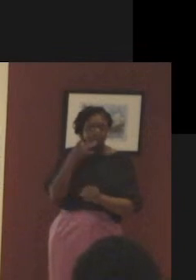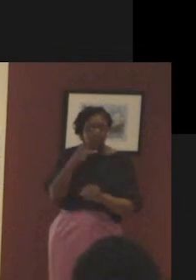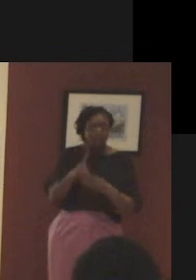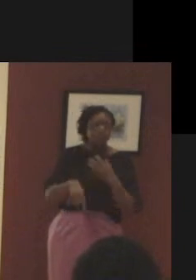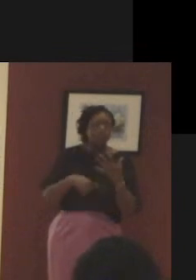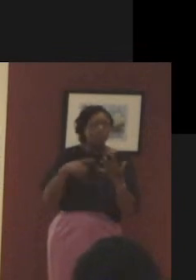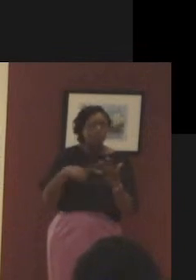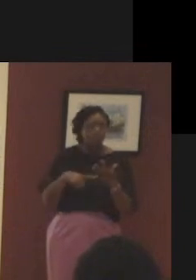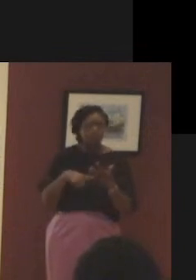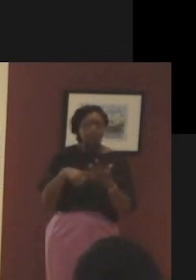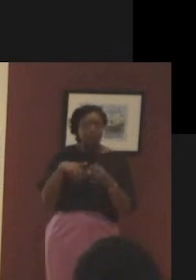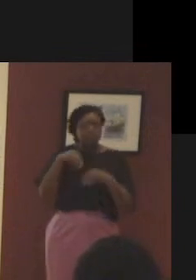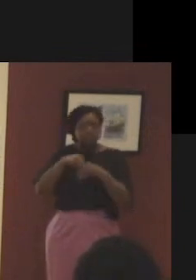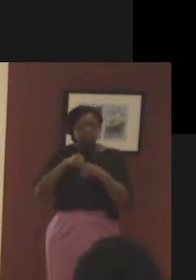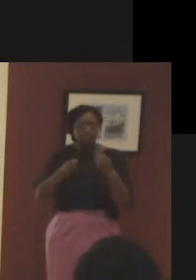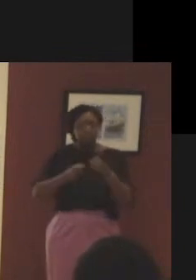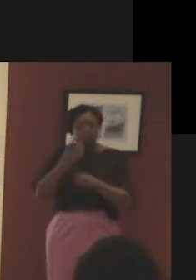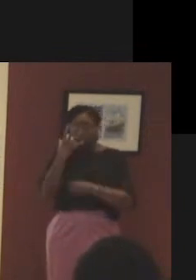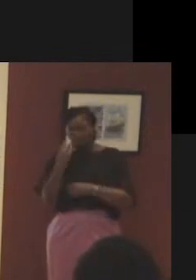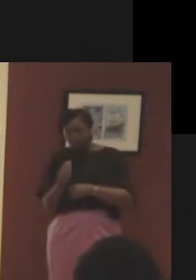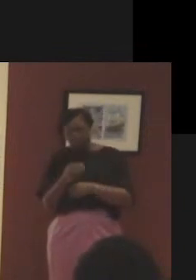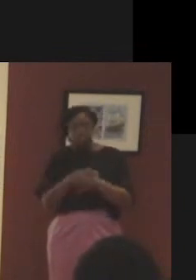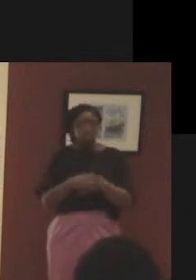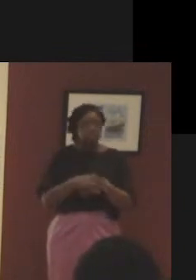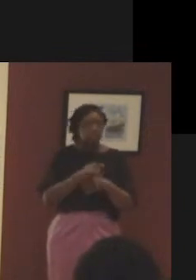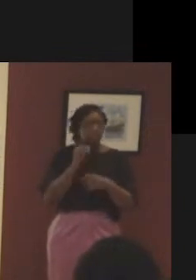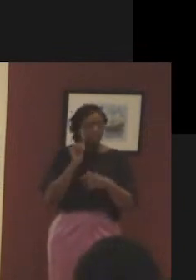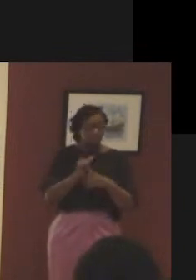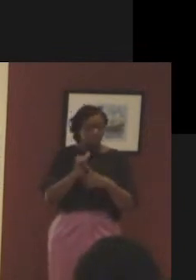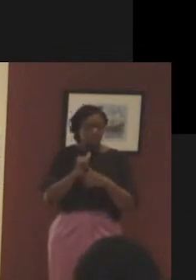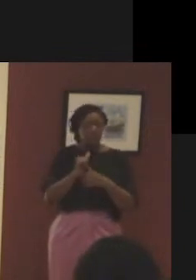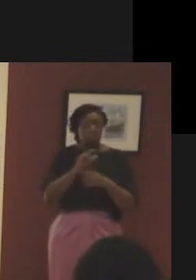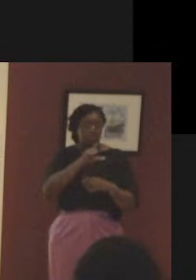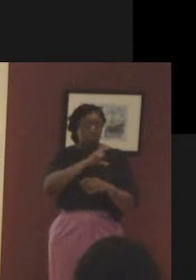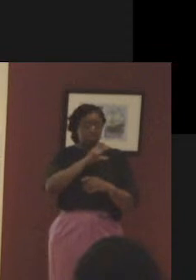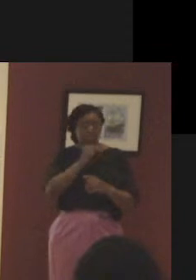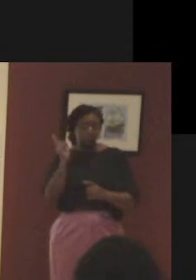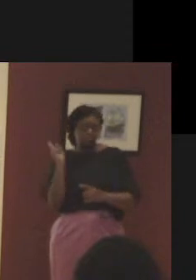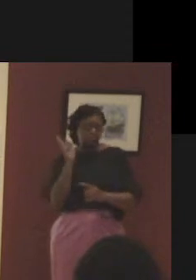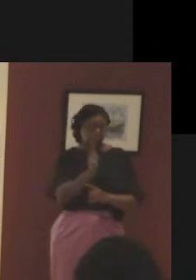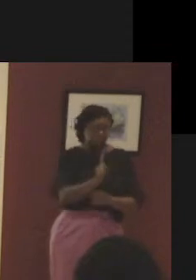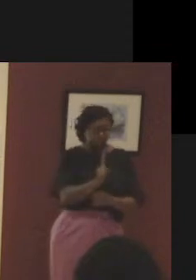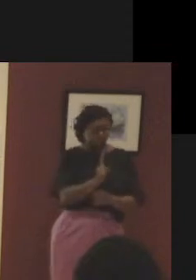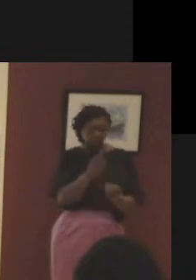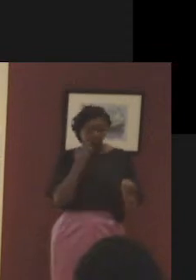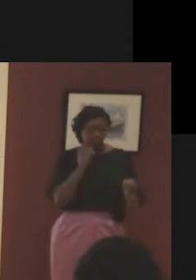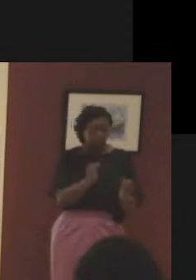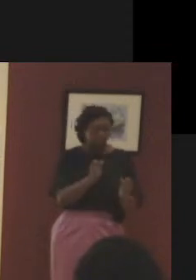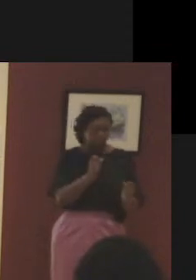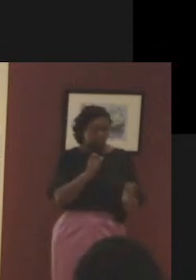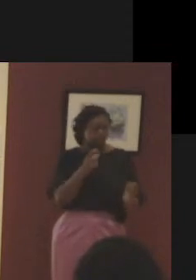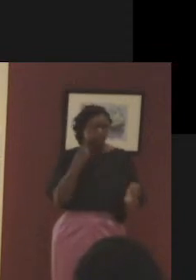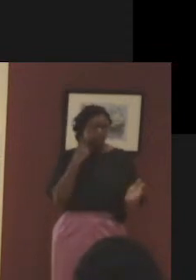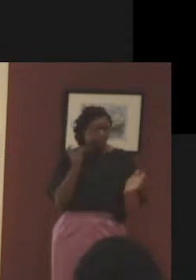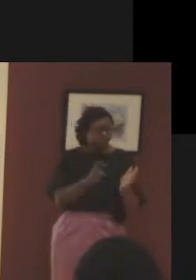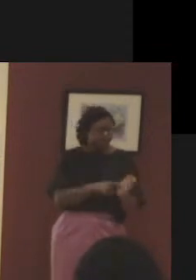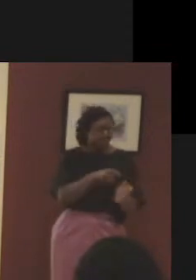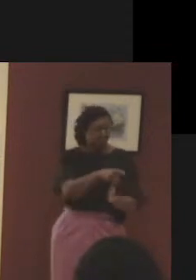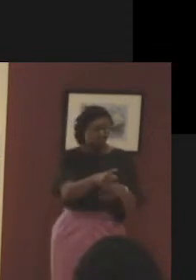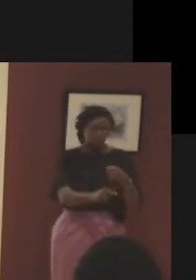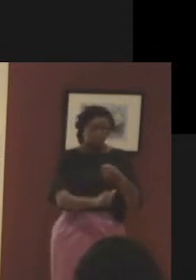bill, sleeping in a car, quickly escalated by officers who immediately and tragically identified them as a